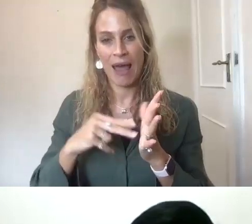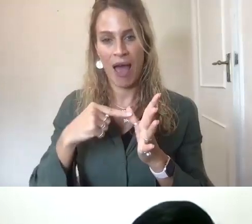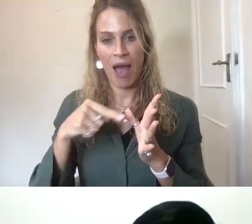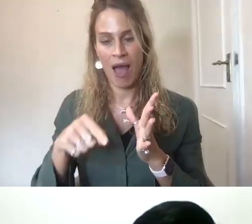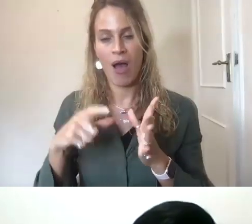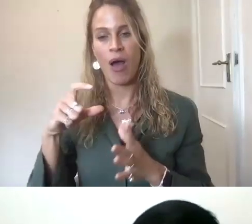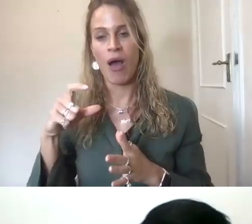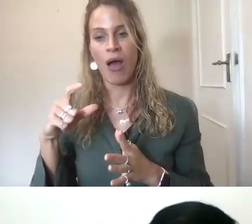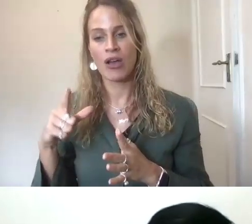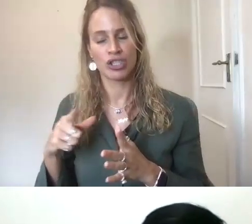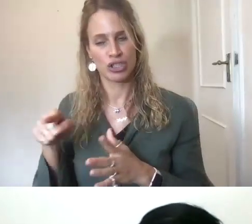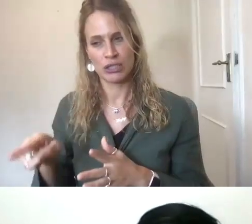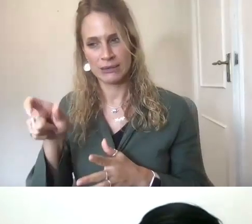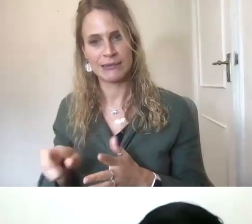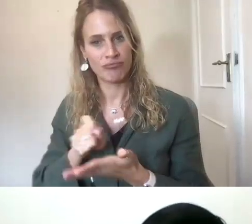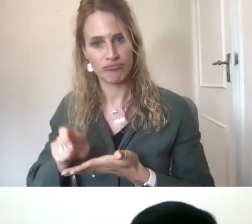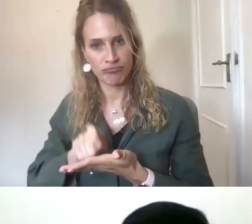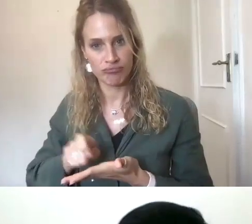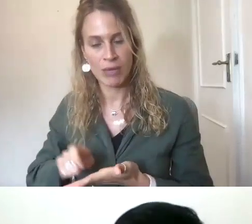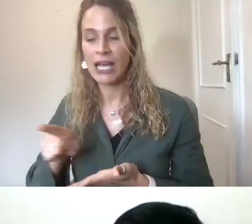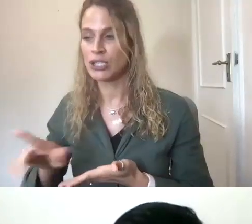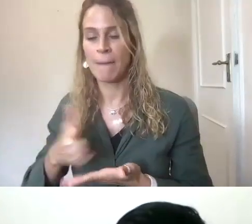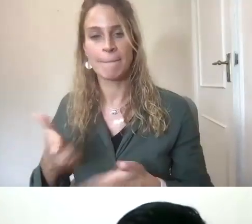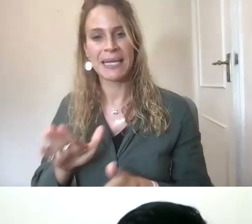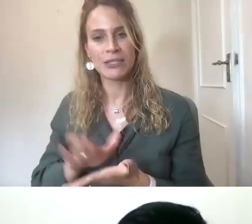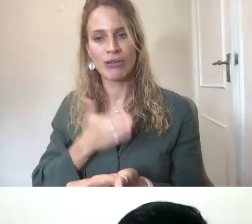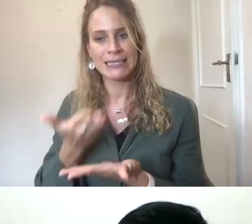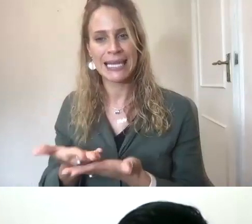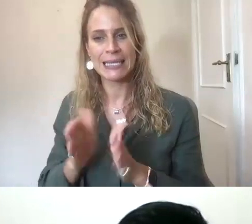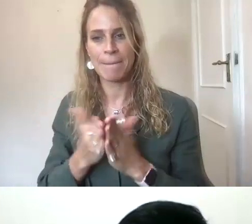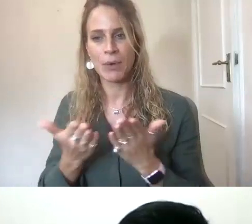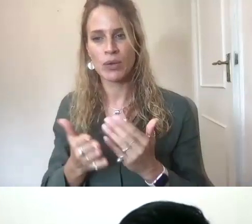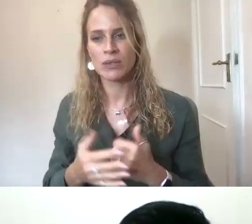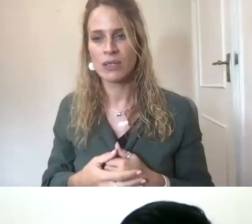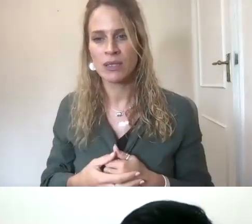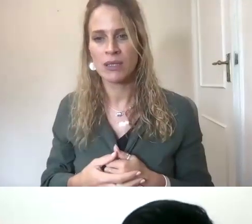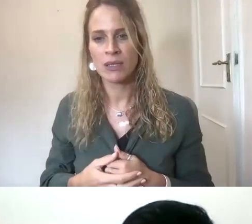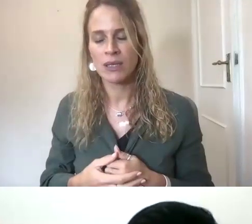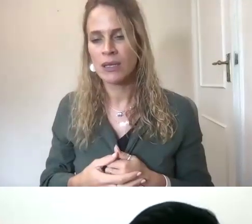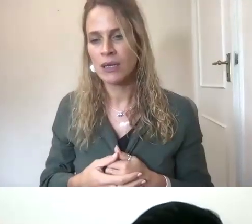Marlon Hakla, and the other one, Ayer, I know his nickname.